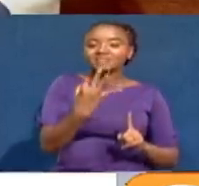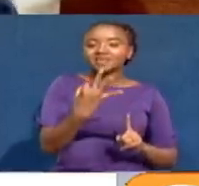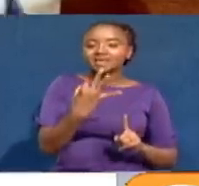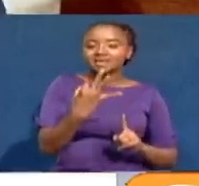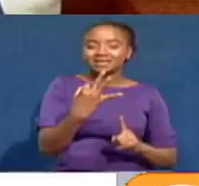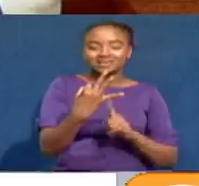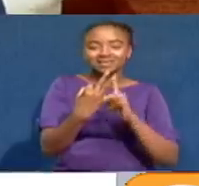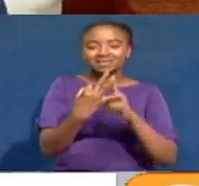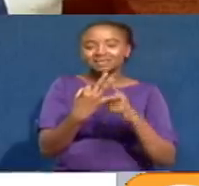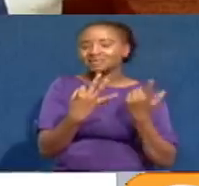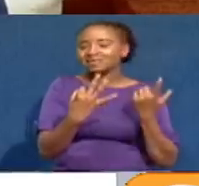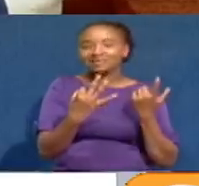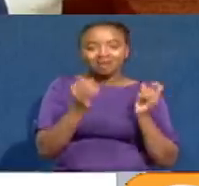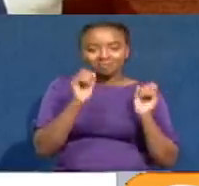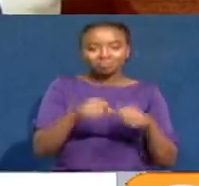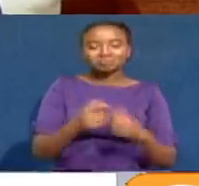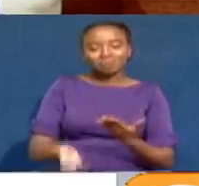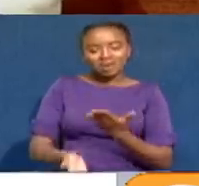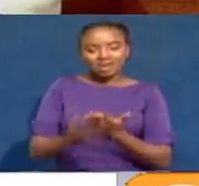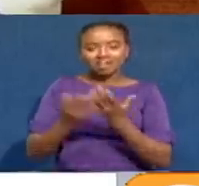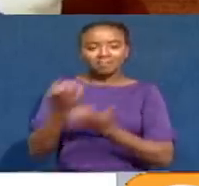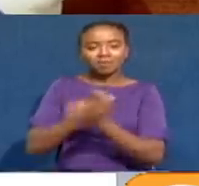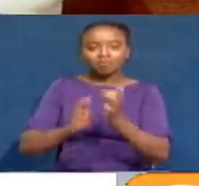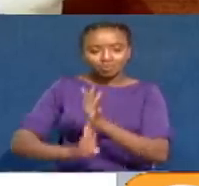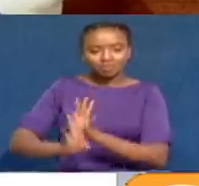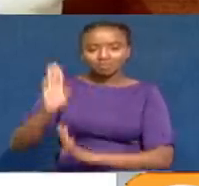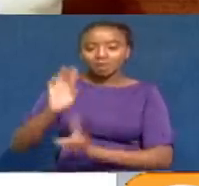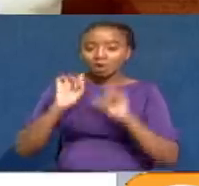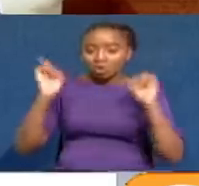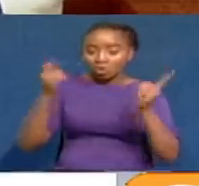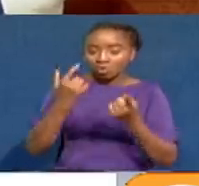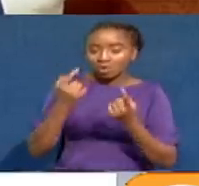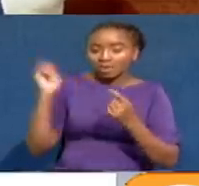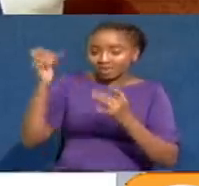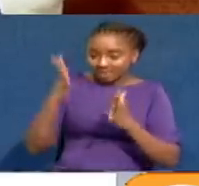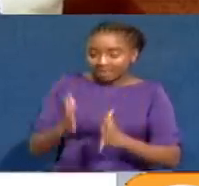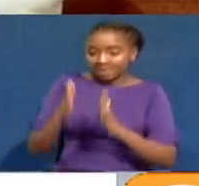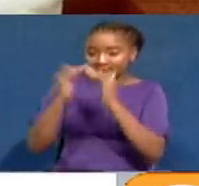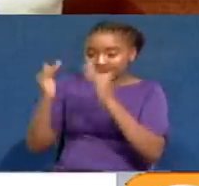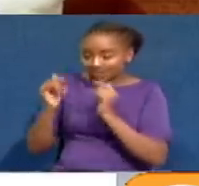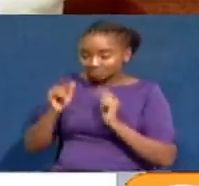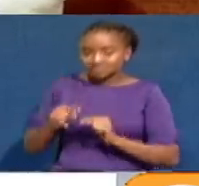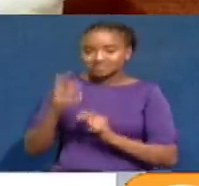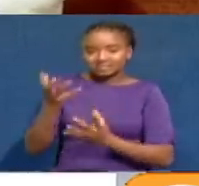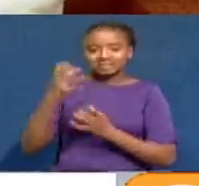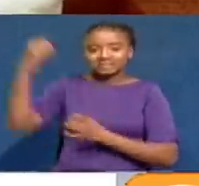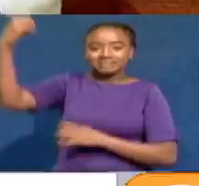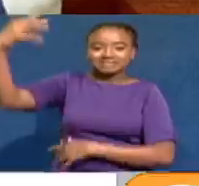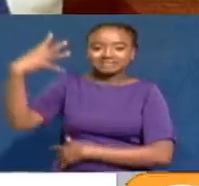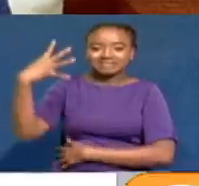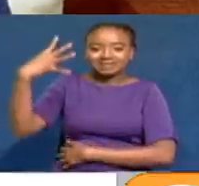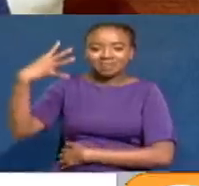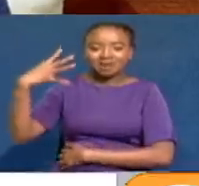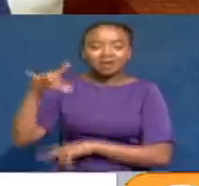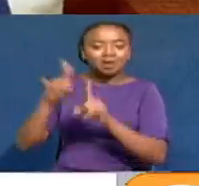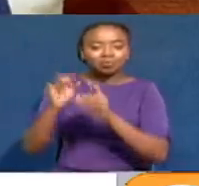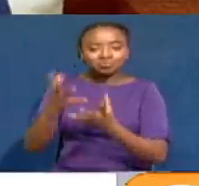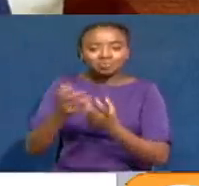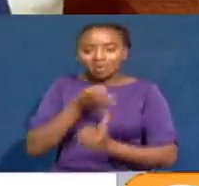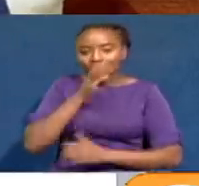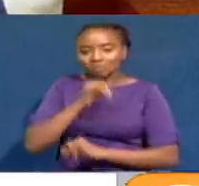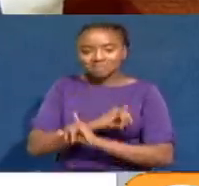have tarmacked double the number of roads we've tarmacked. Every Kenyan home ought to have electricity. Every Kenyan home ought to have